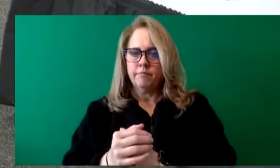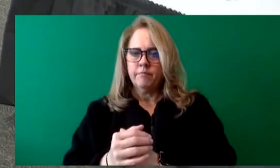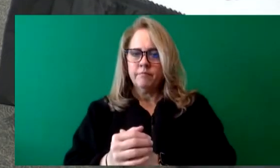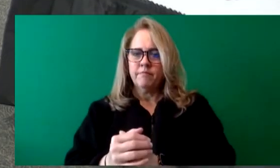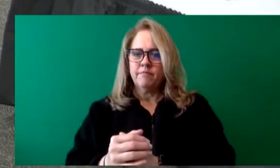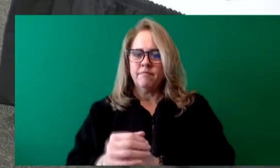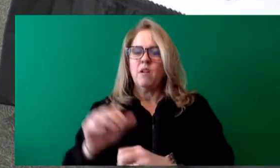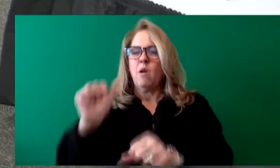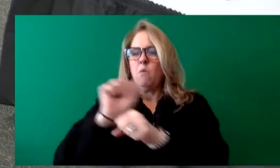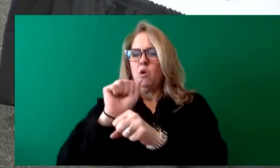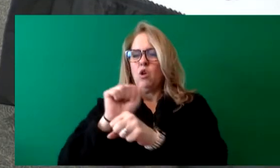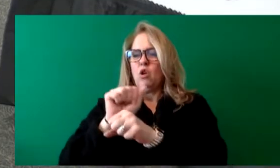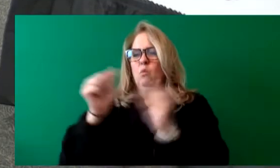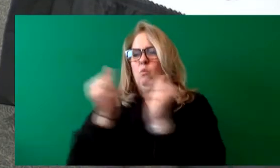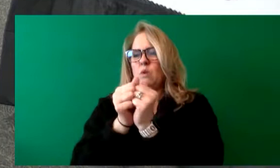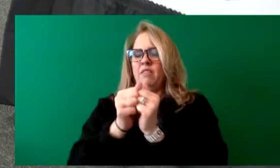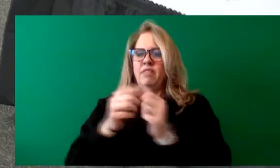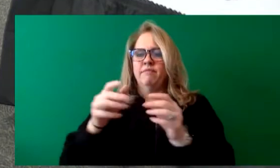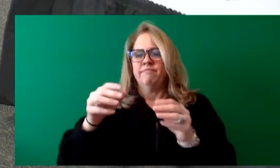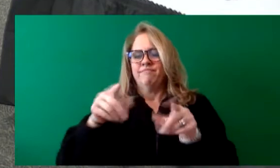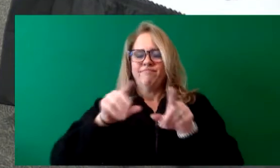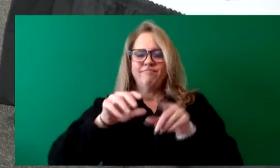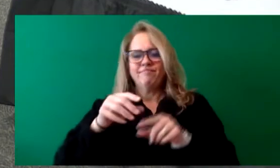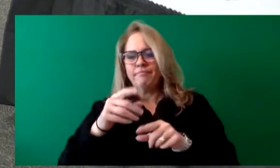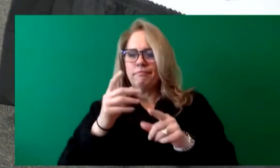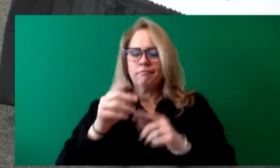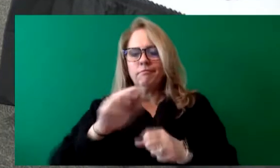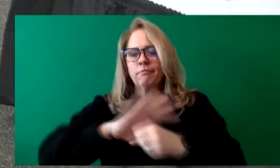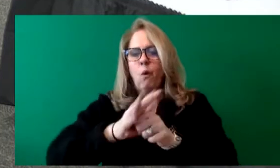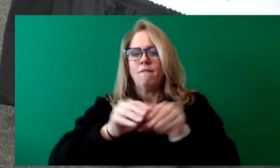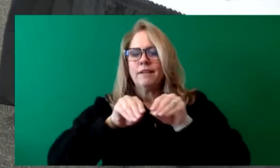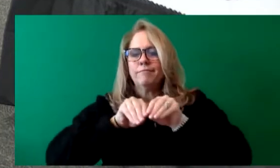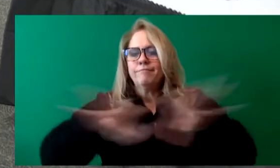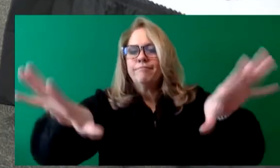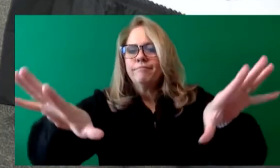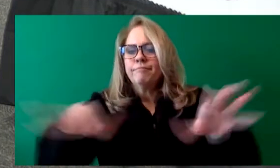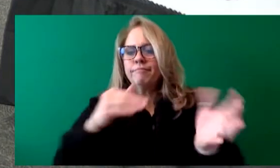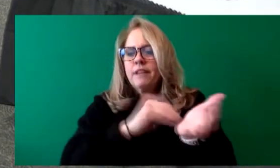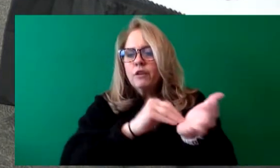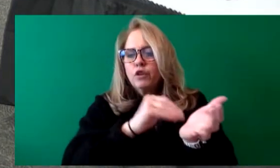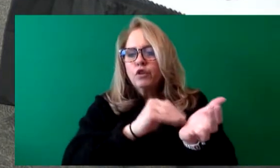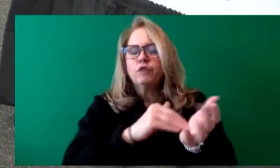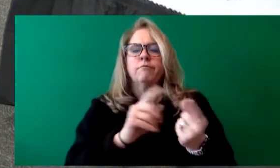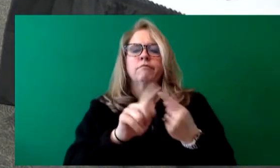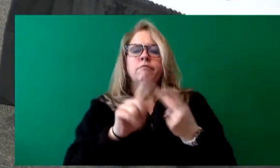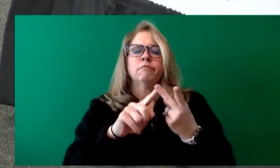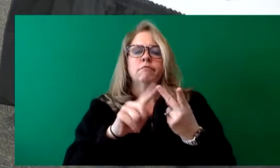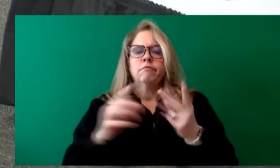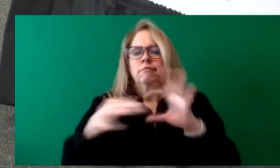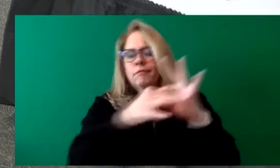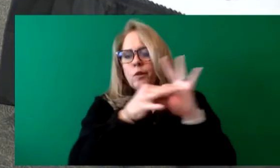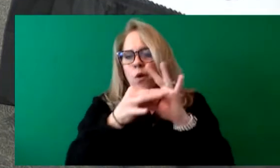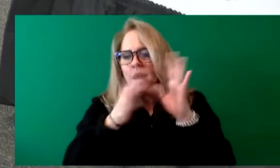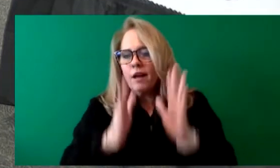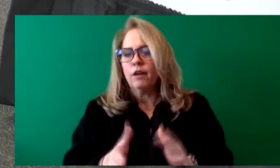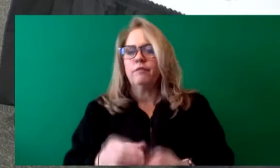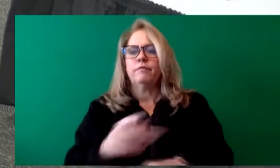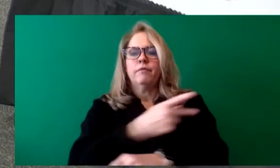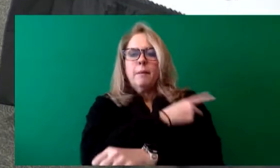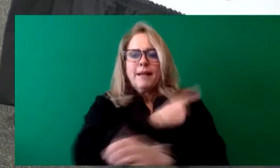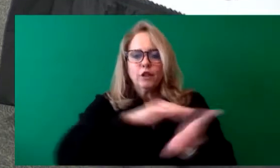on quarantine and isolation protocols that would facilitate the patient discharge from acute care settings